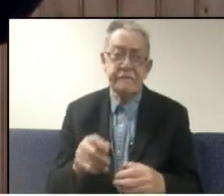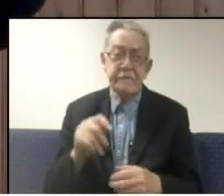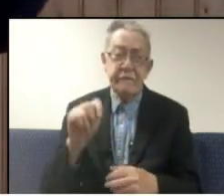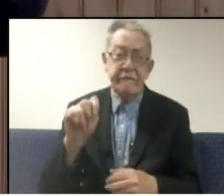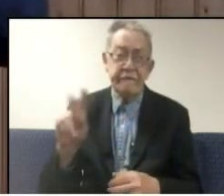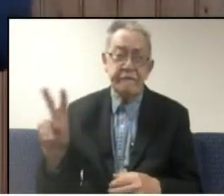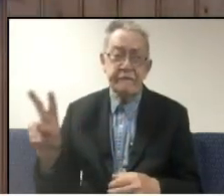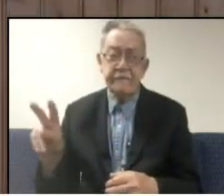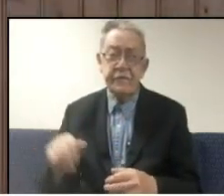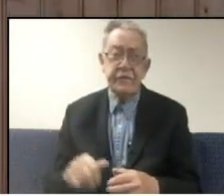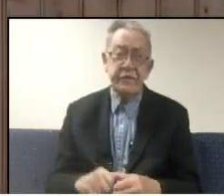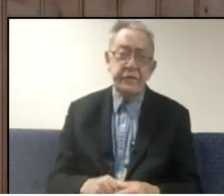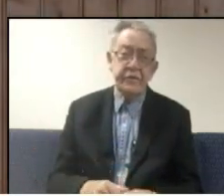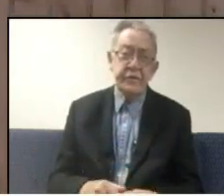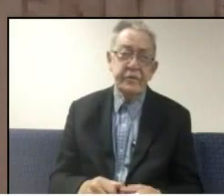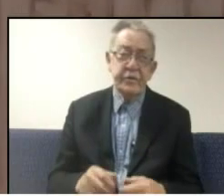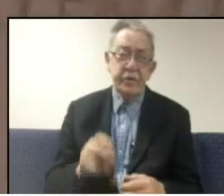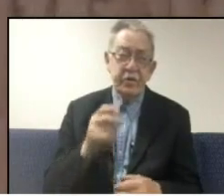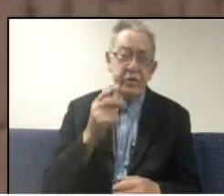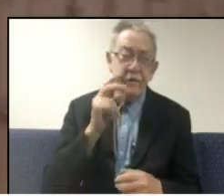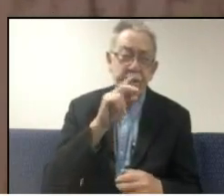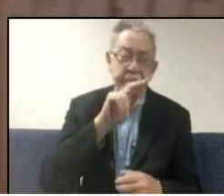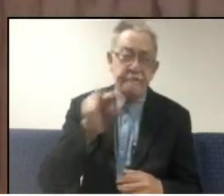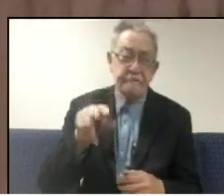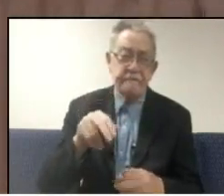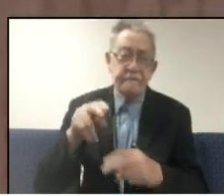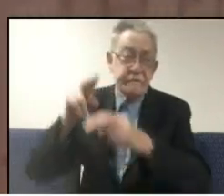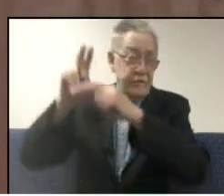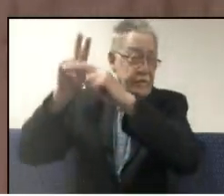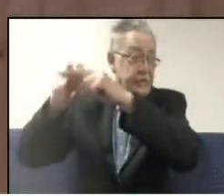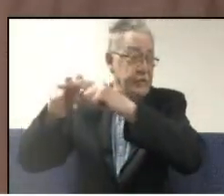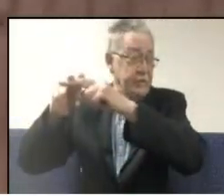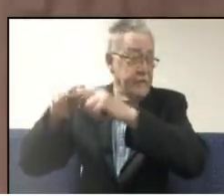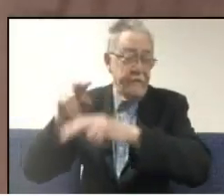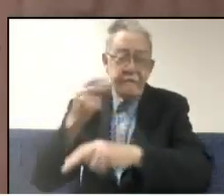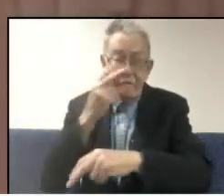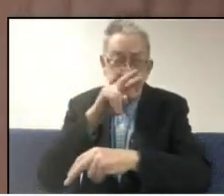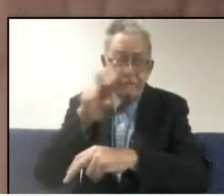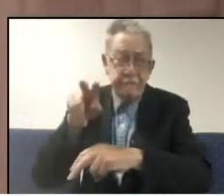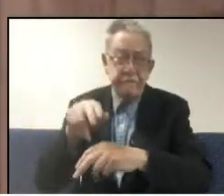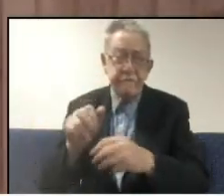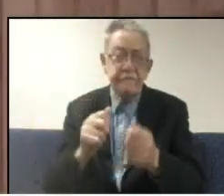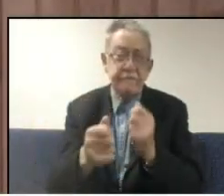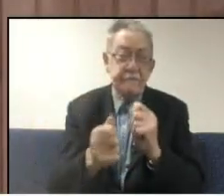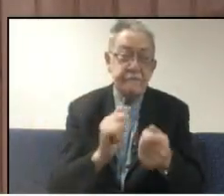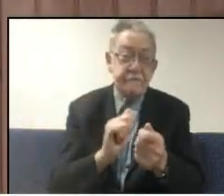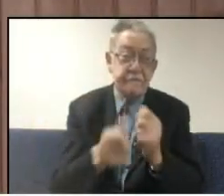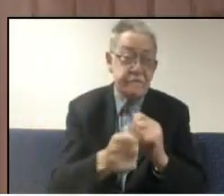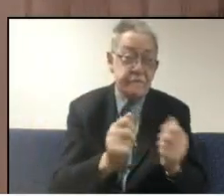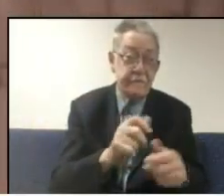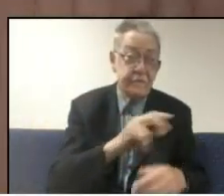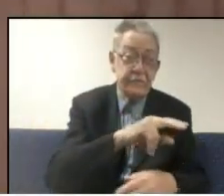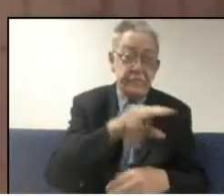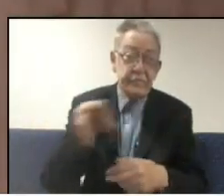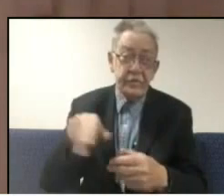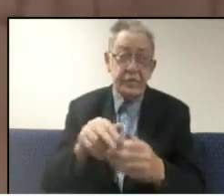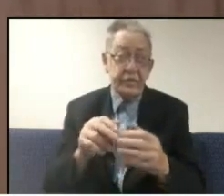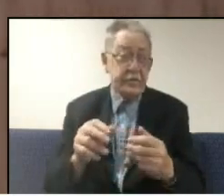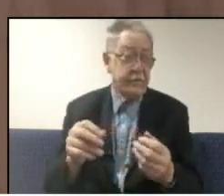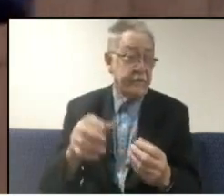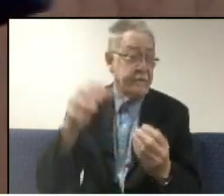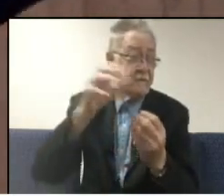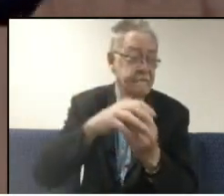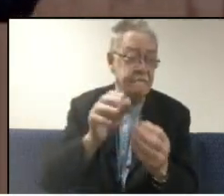you? You go to the stands and you watch those athletes because you're not one of them, and so you're just a